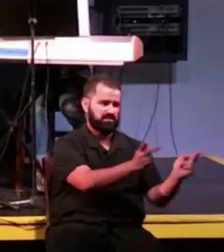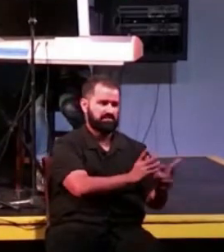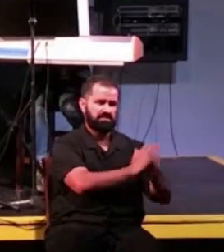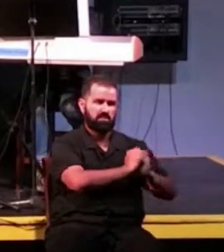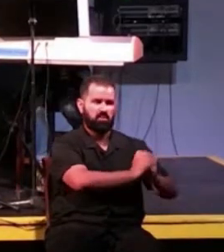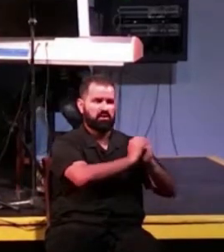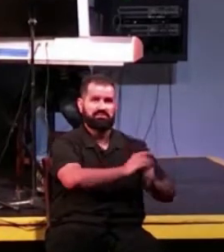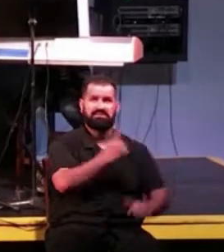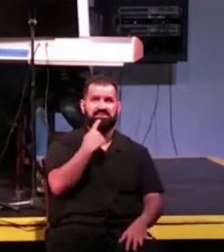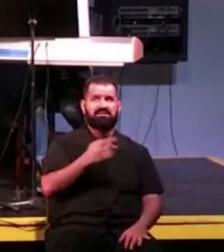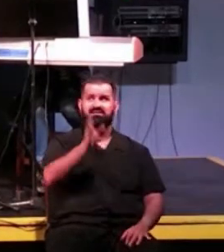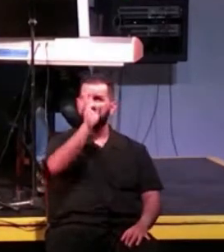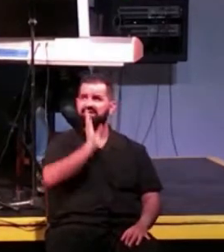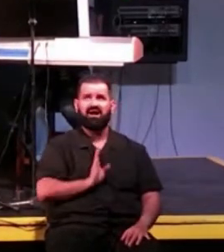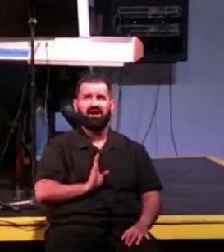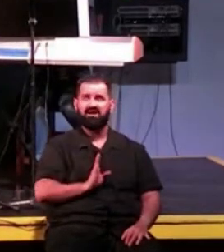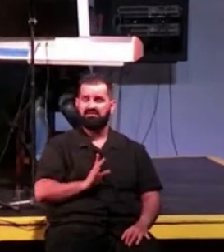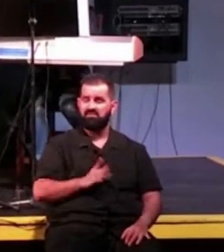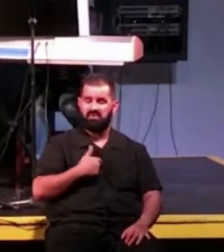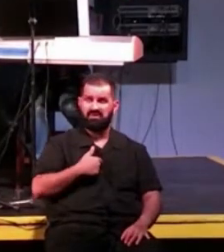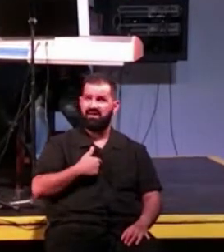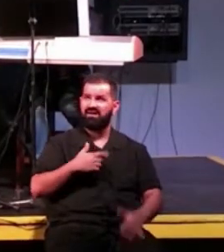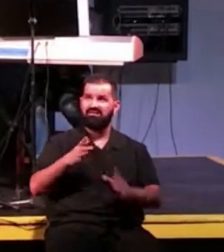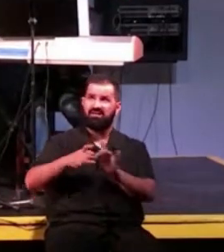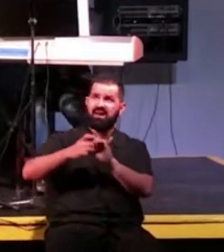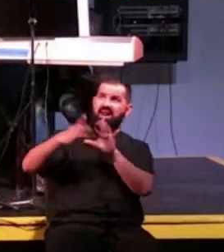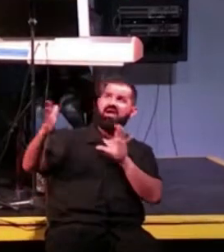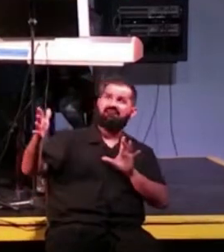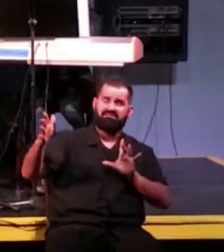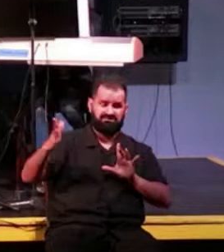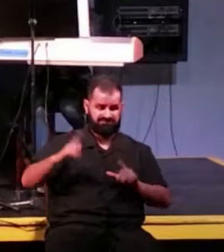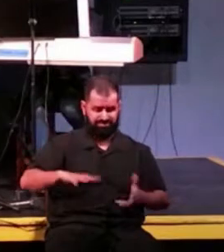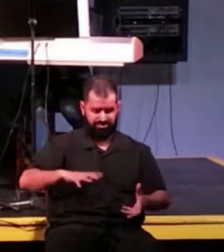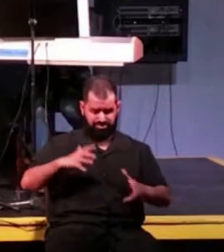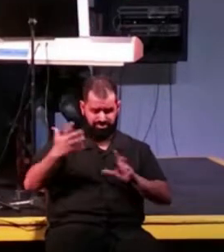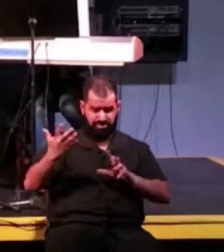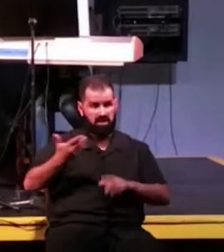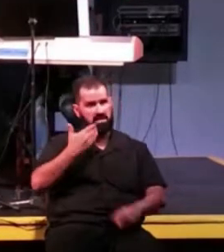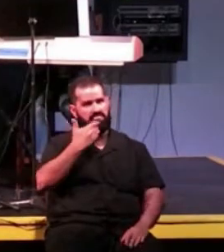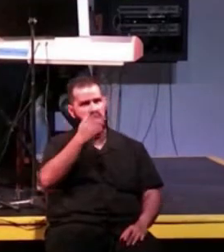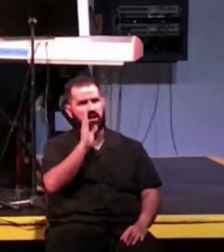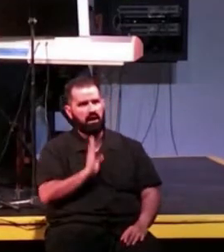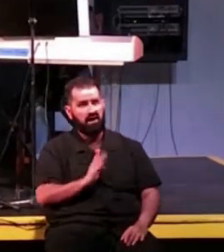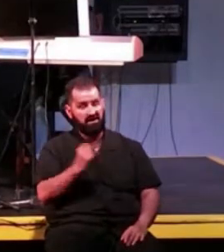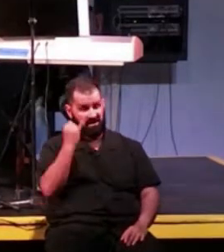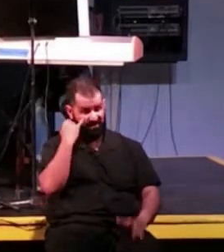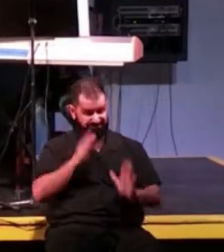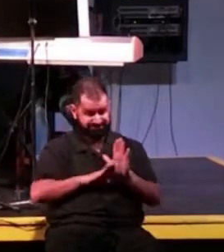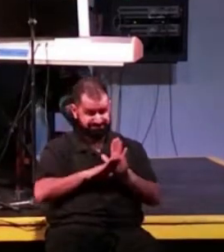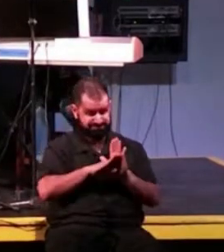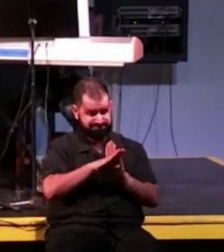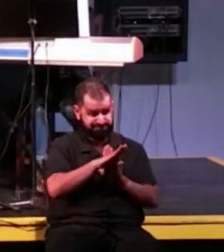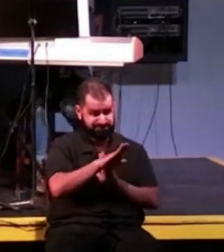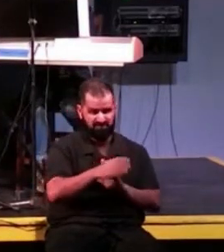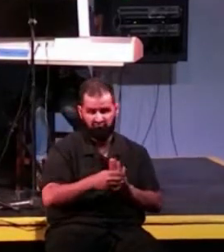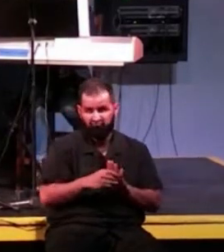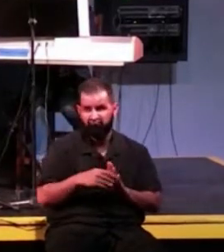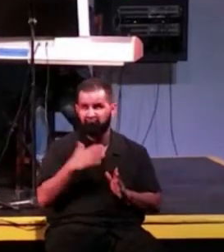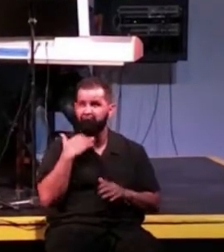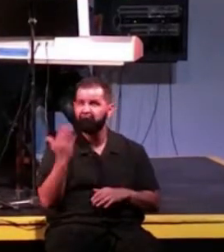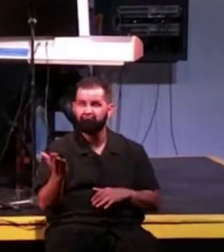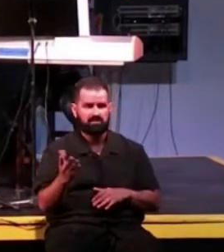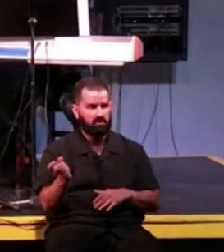And say, Lord, it hasn't worked out for me. And thank God it didn't work out. Because had it worked out, you wouldn't be back in the church today.